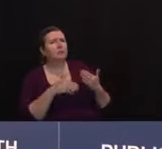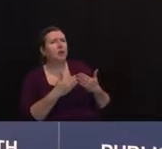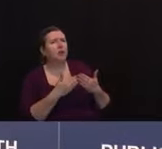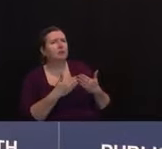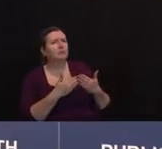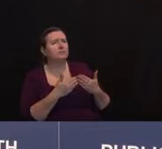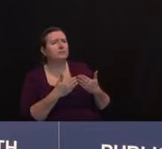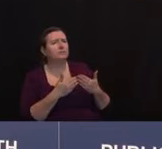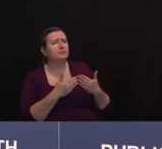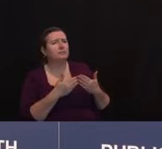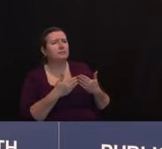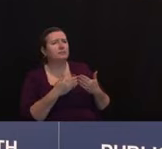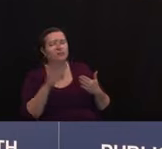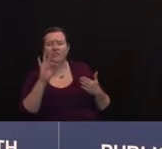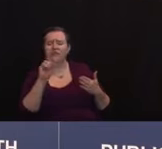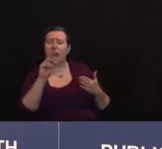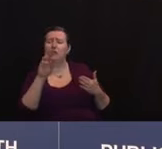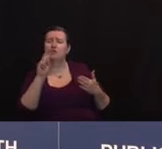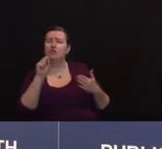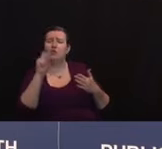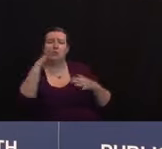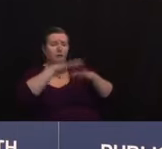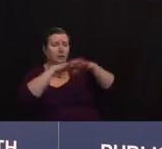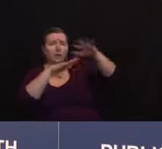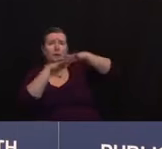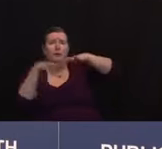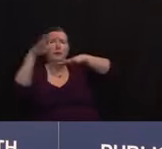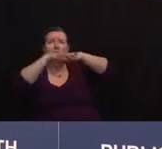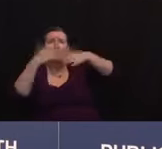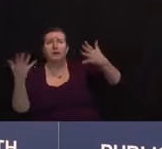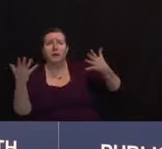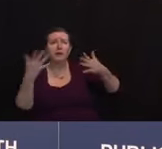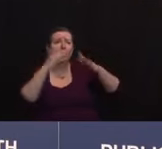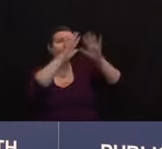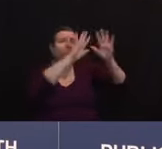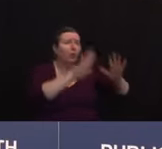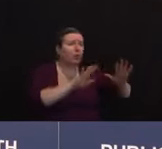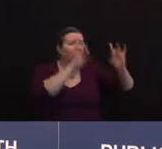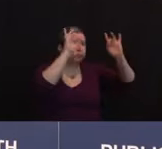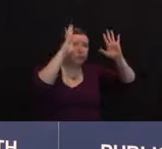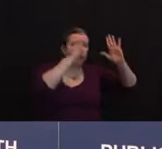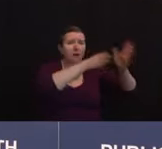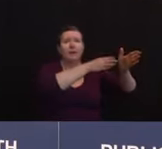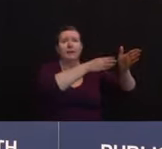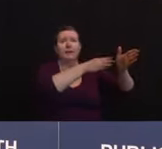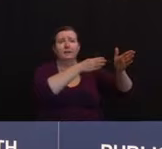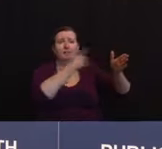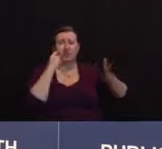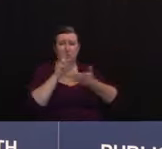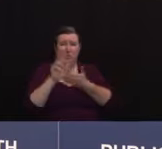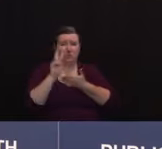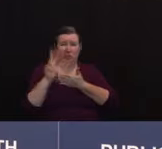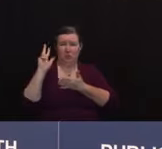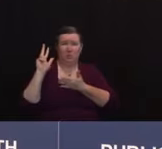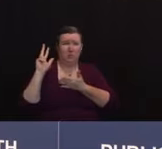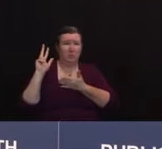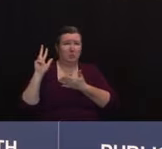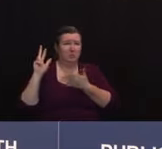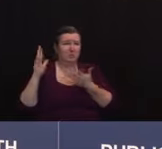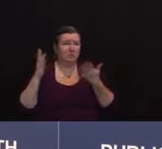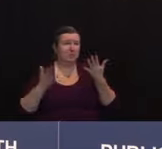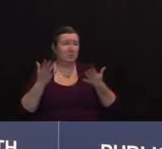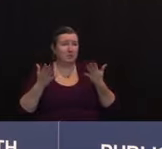also that we had some bad weather a couple weeks ago, and maybe drove people indoors a little bit more than they would have been, and so a little